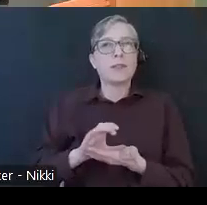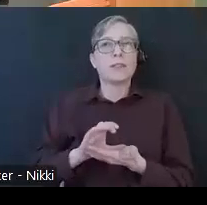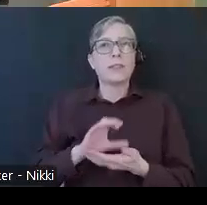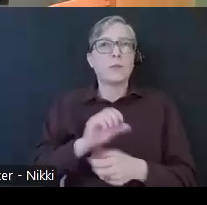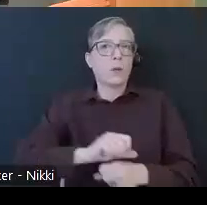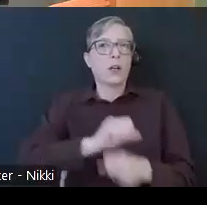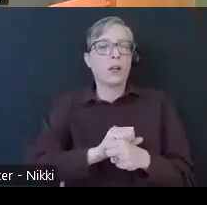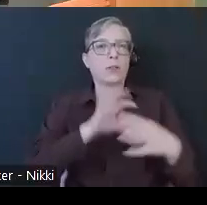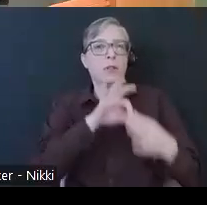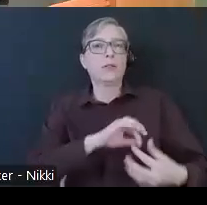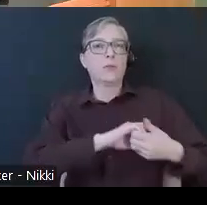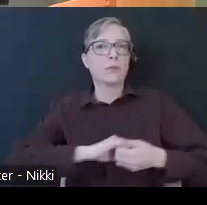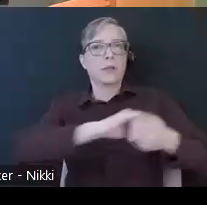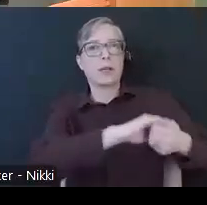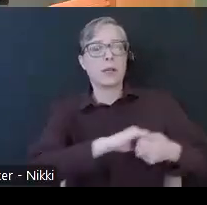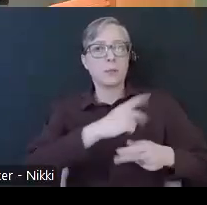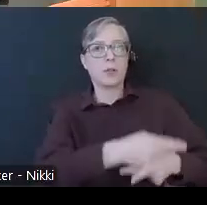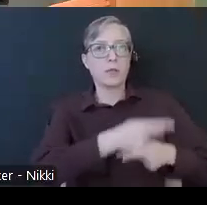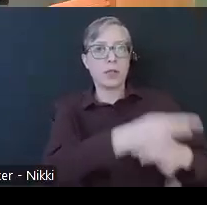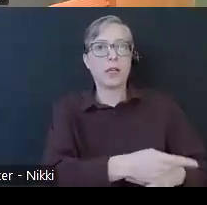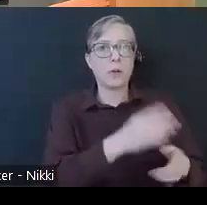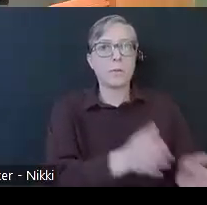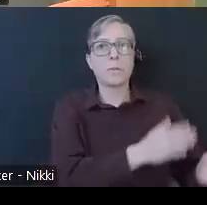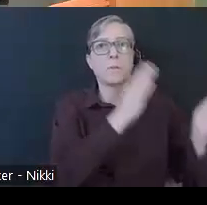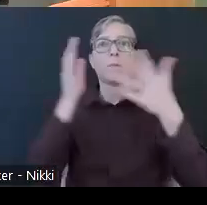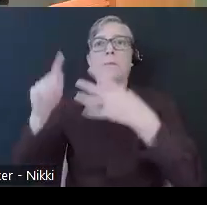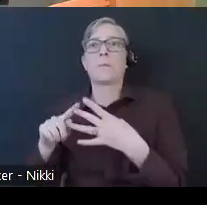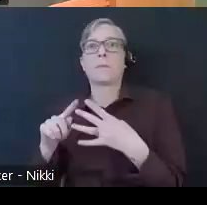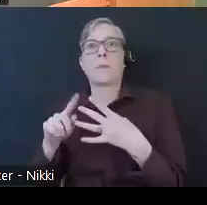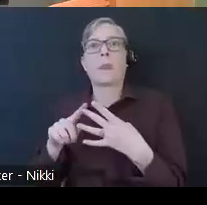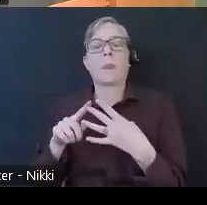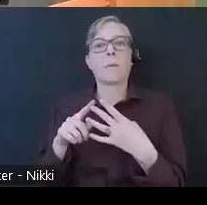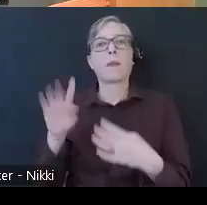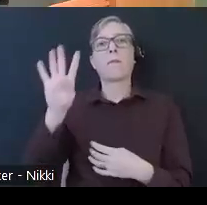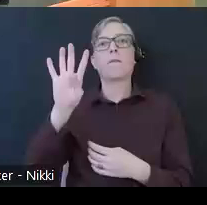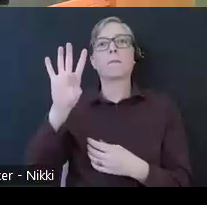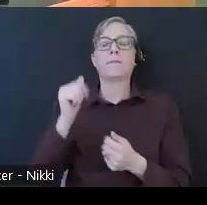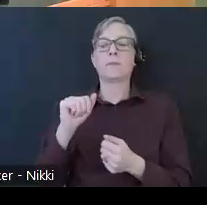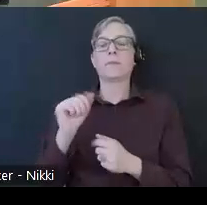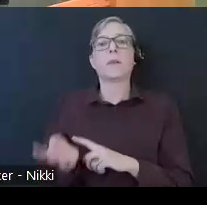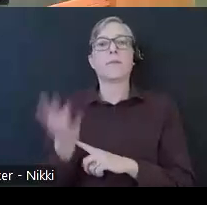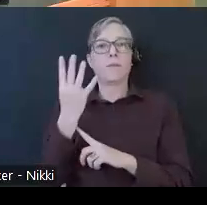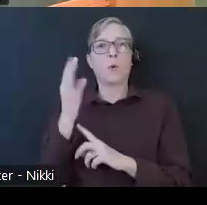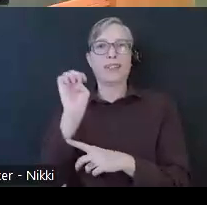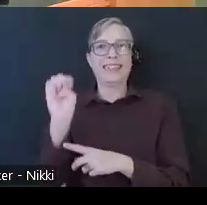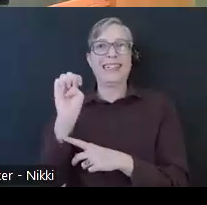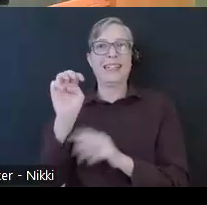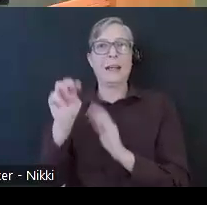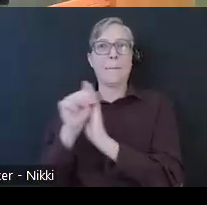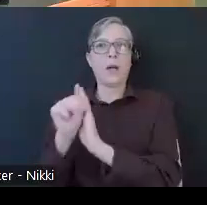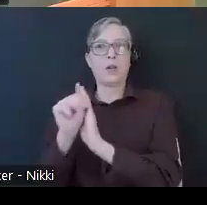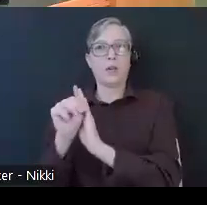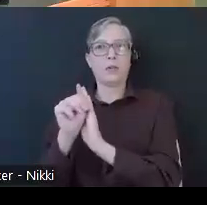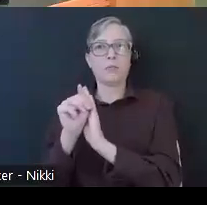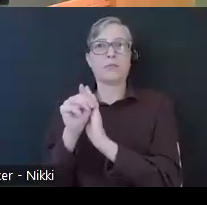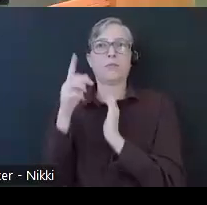this model that we have called the 4E model of needed to speed digital health into routine care